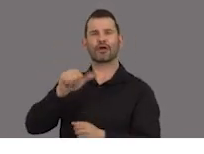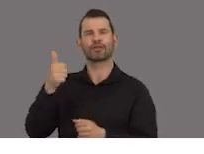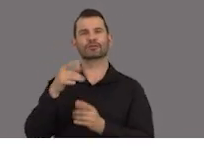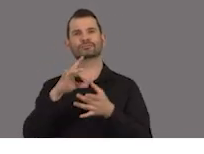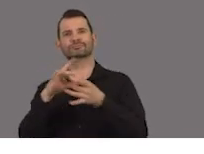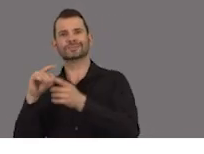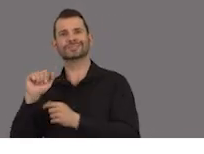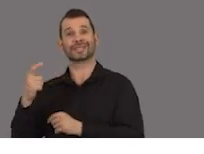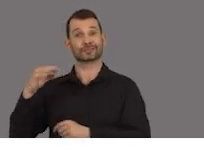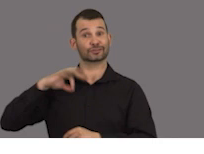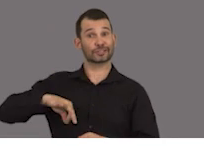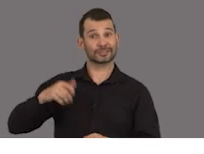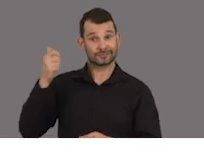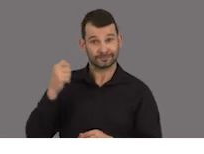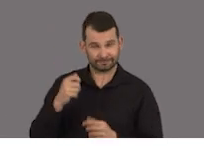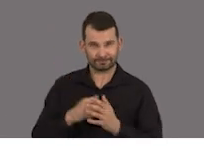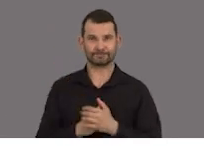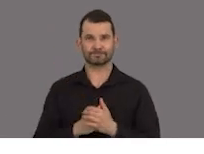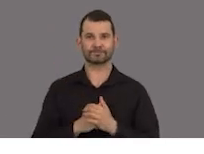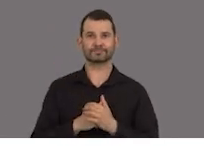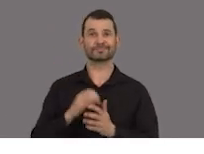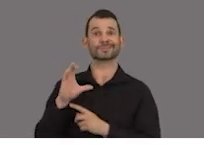and other related tax credits.